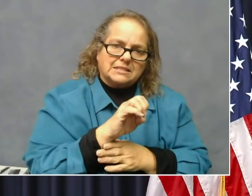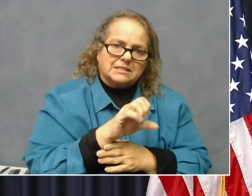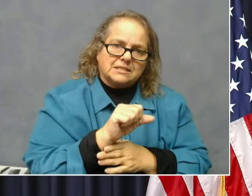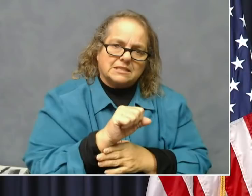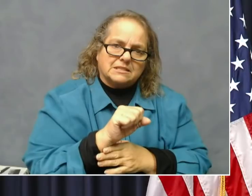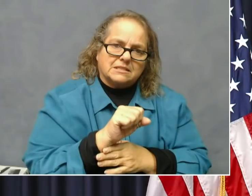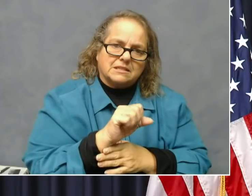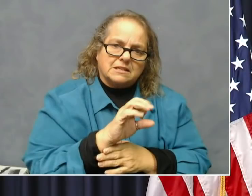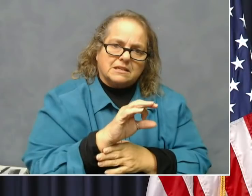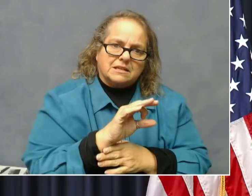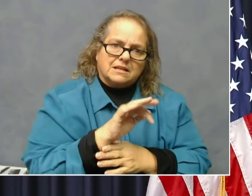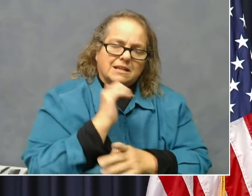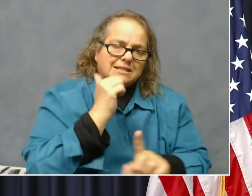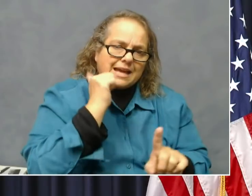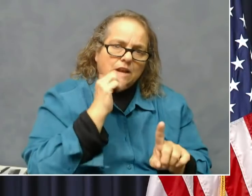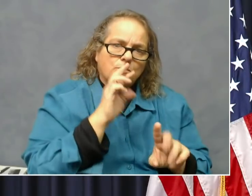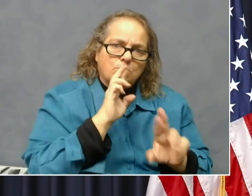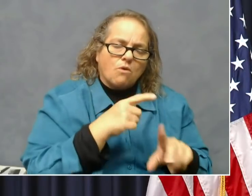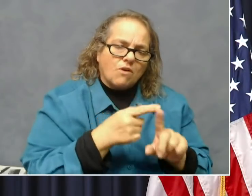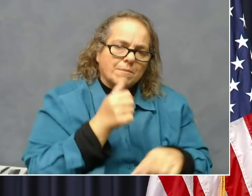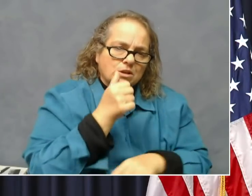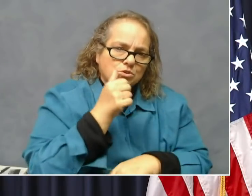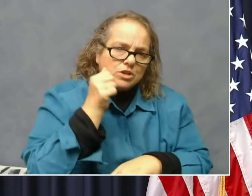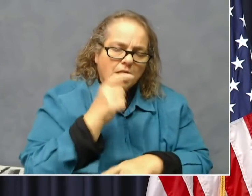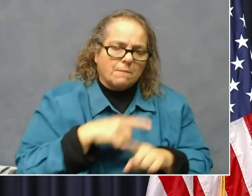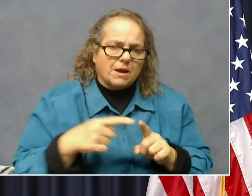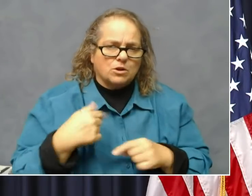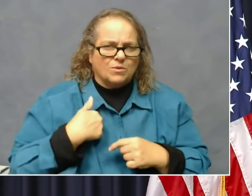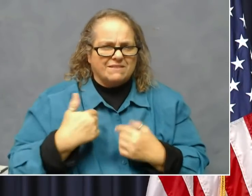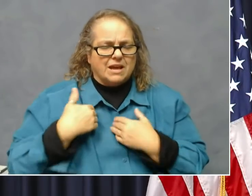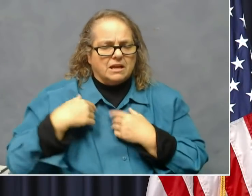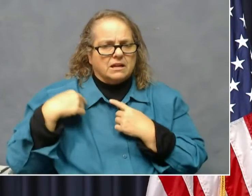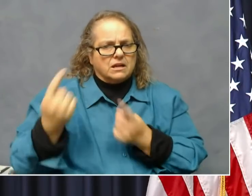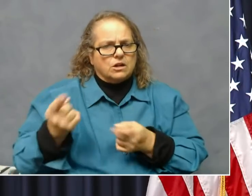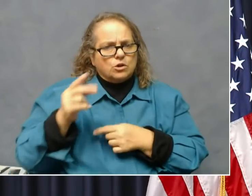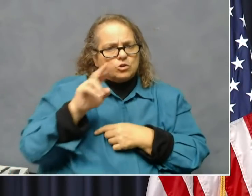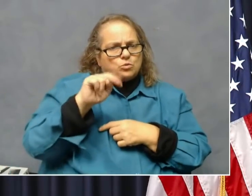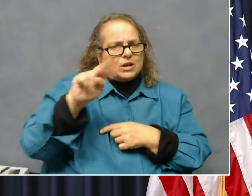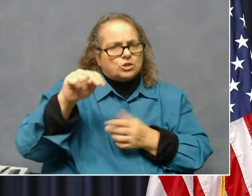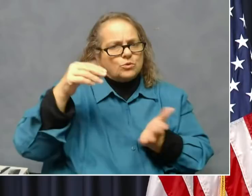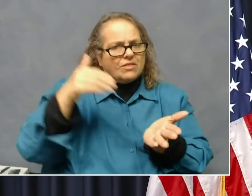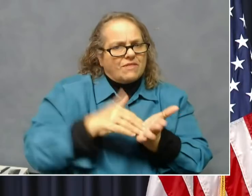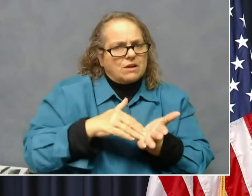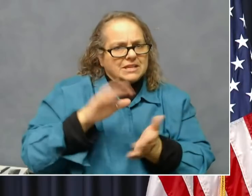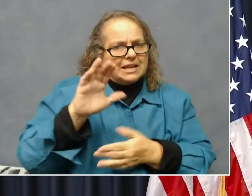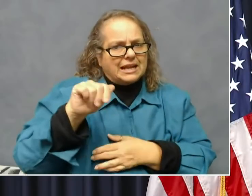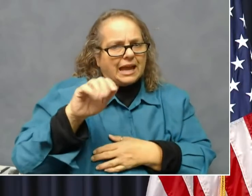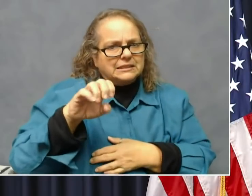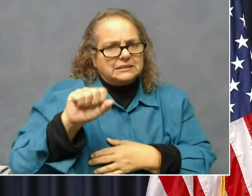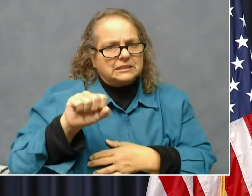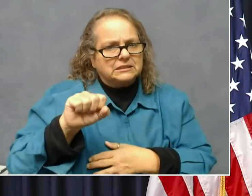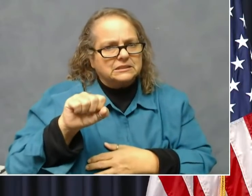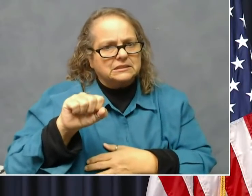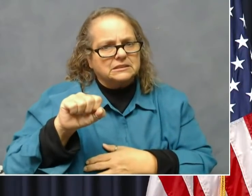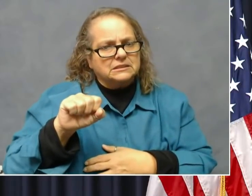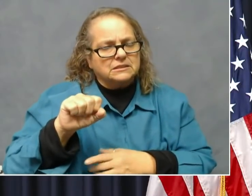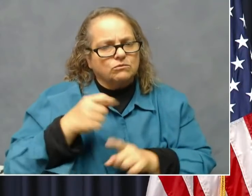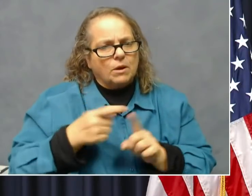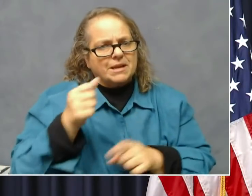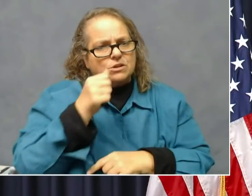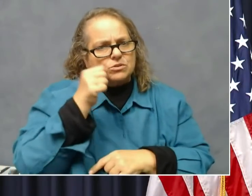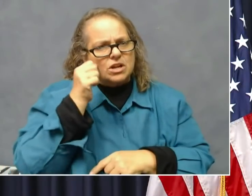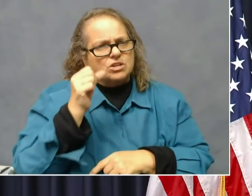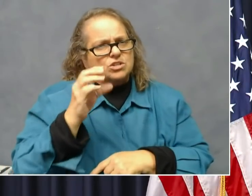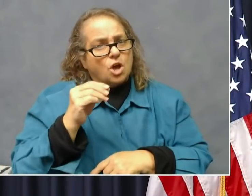yesterday. But we've had nearly 22,000 cases in the week leading up to yesterday. So only half of our